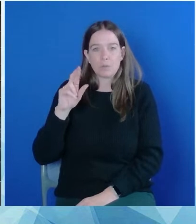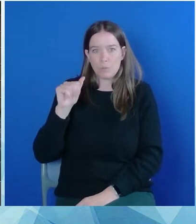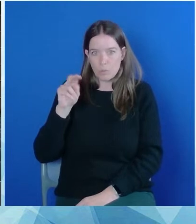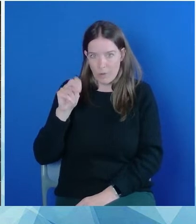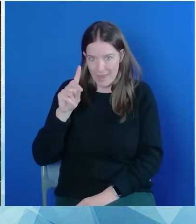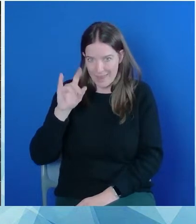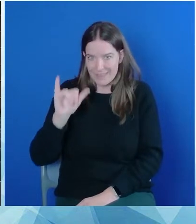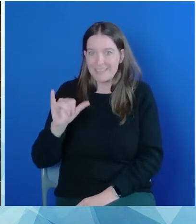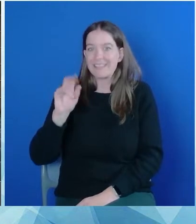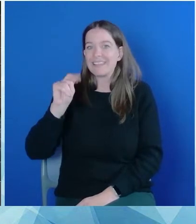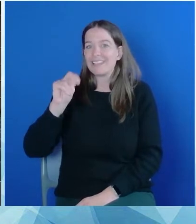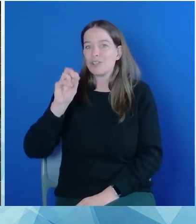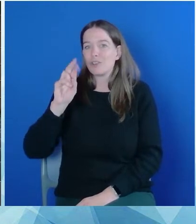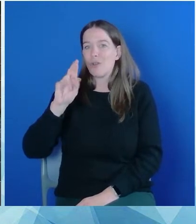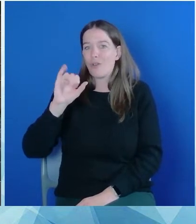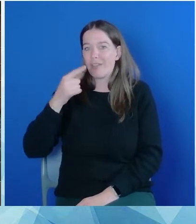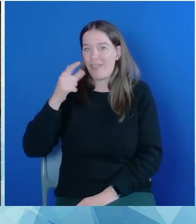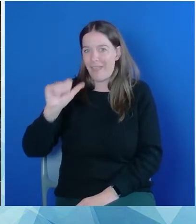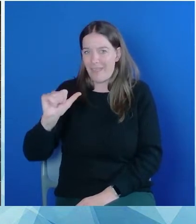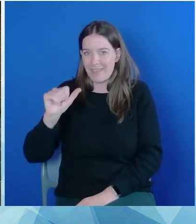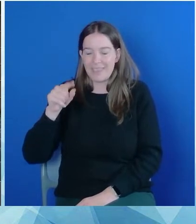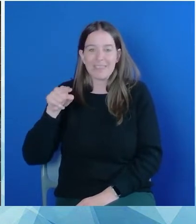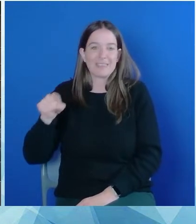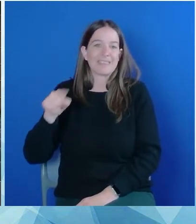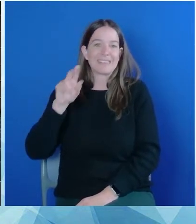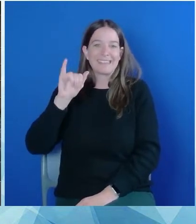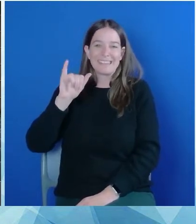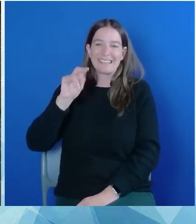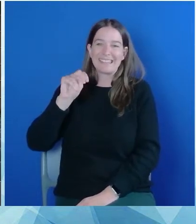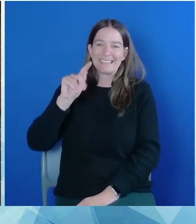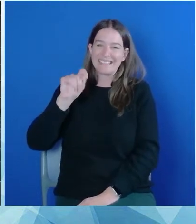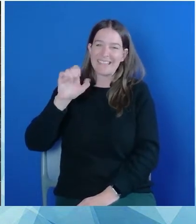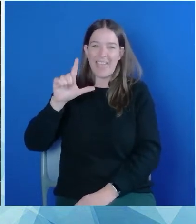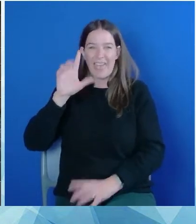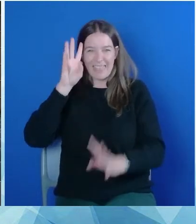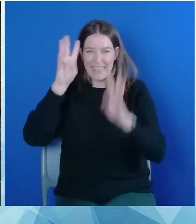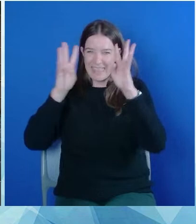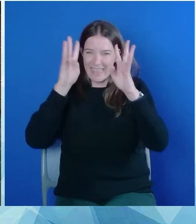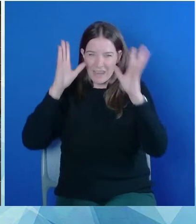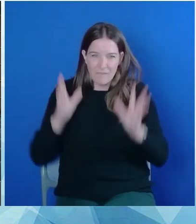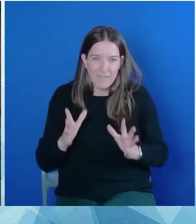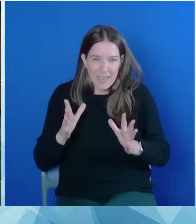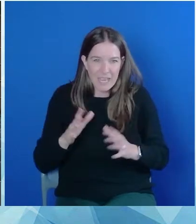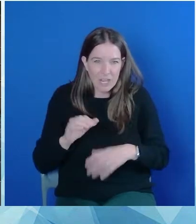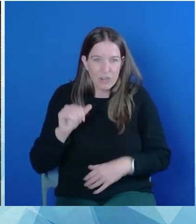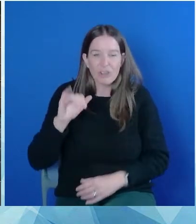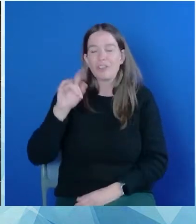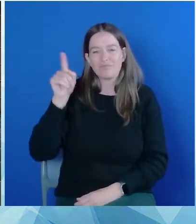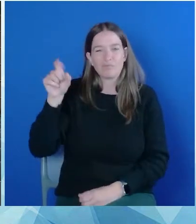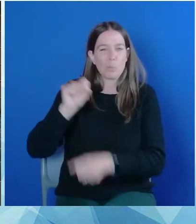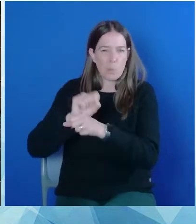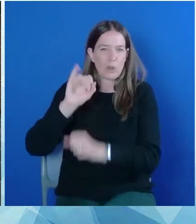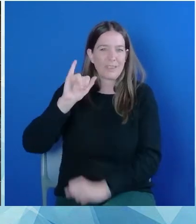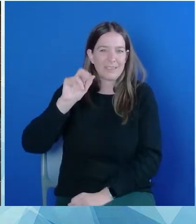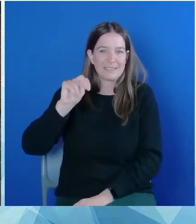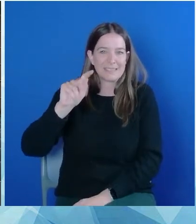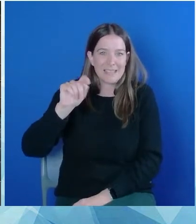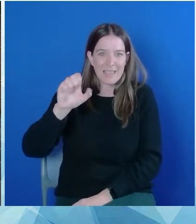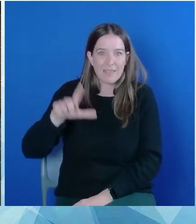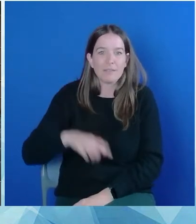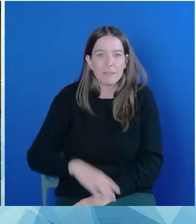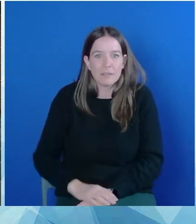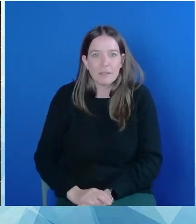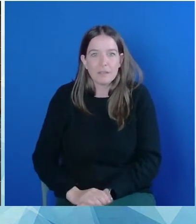Randy Noriega is an Intel innovator at Intel.